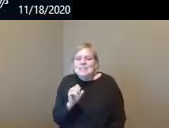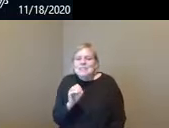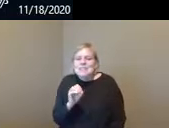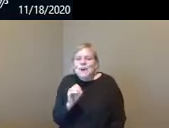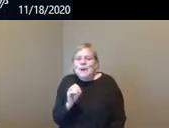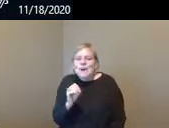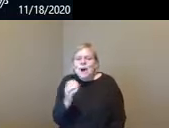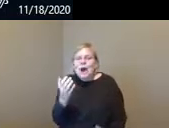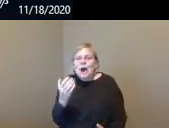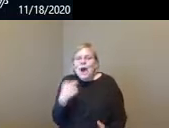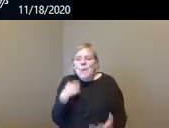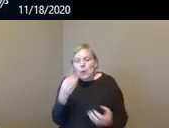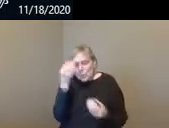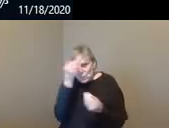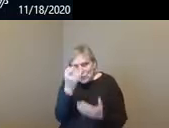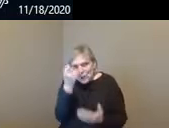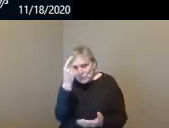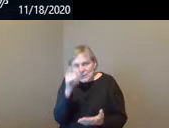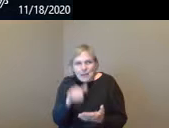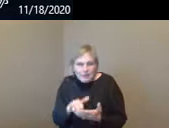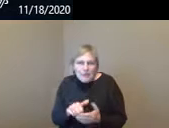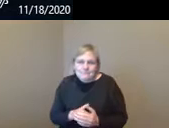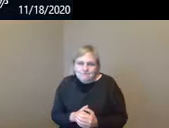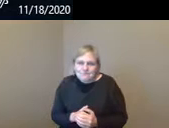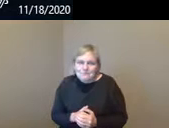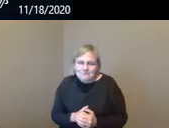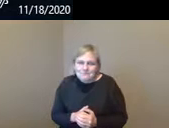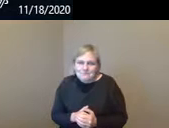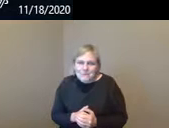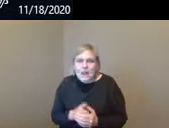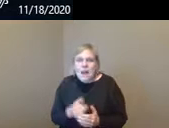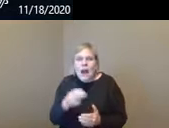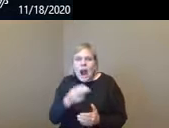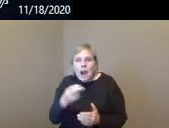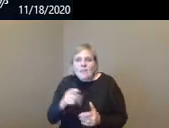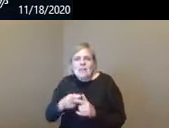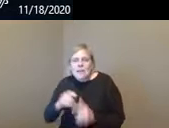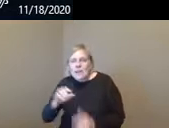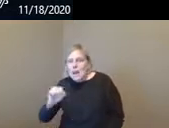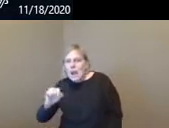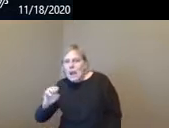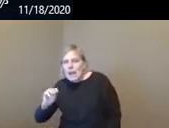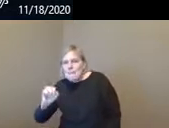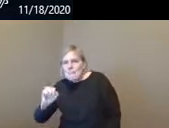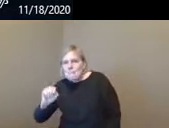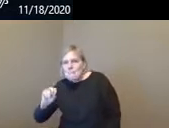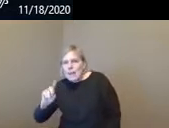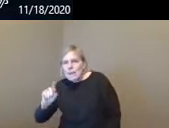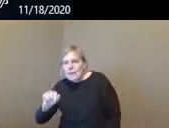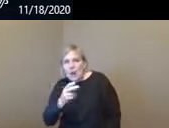want everybody to understand that. So I have Harvey and then Amanda.